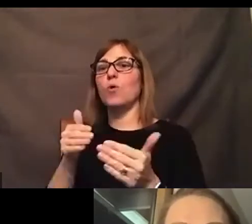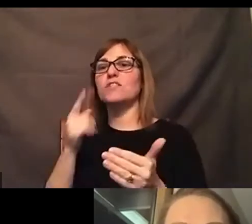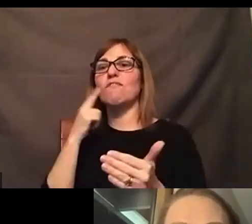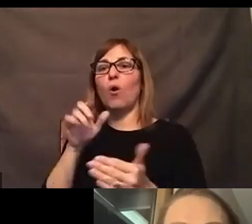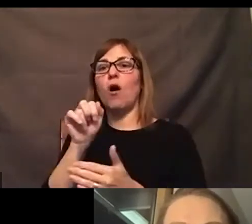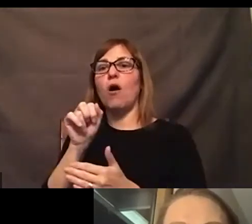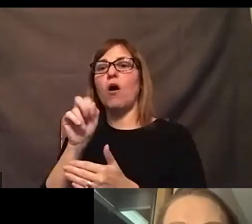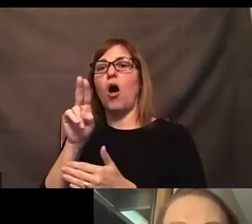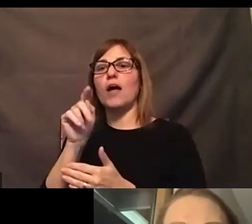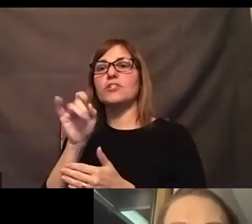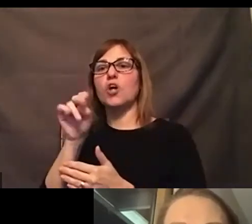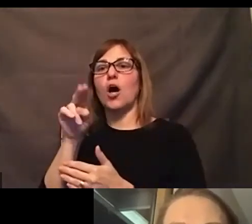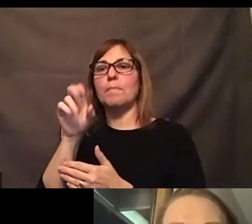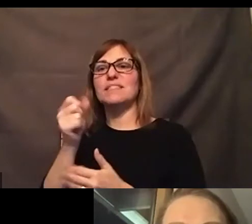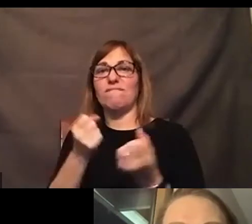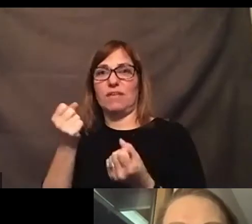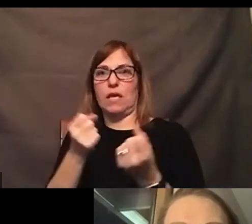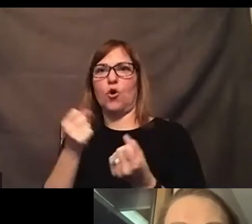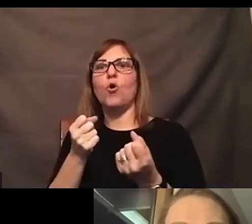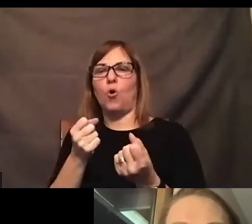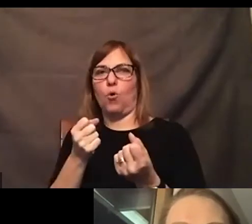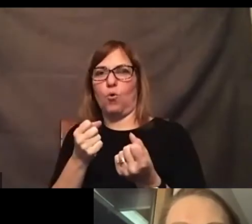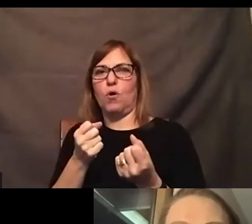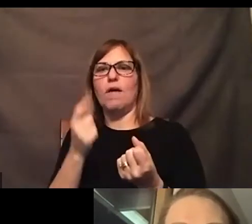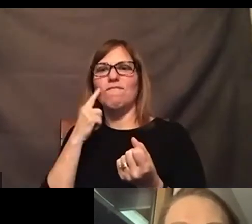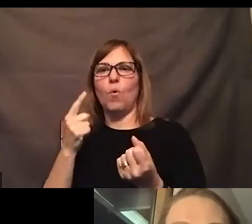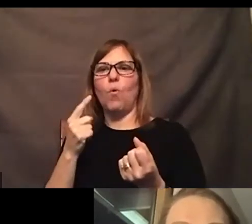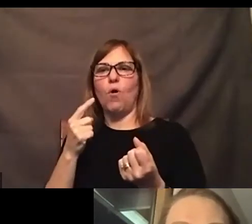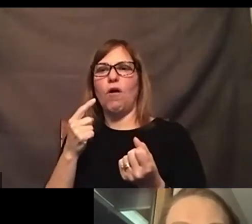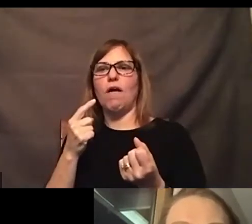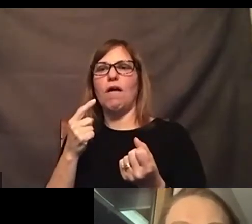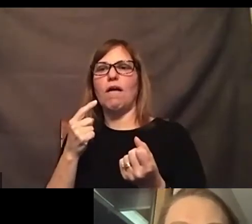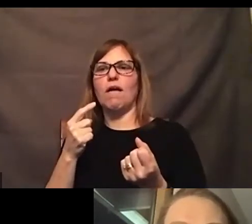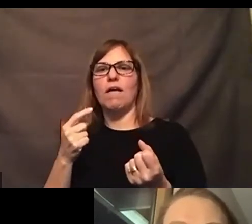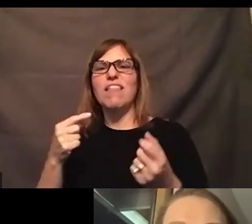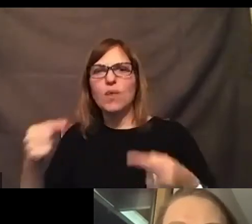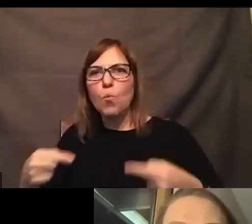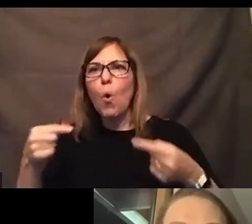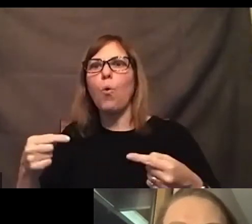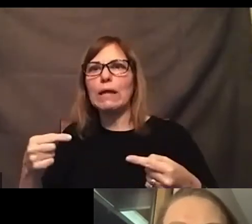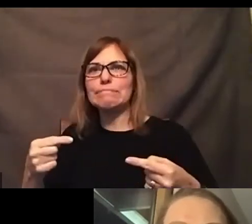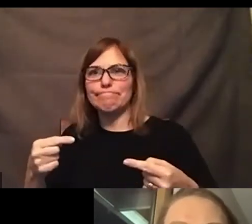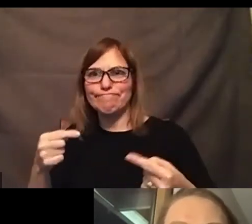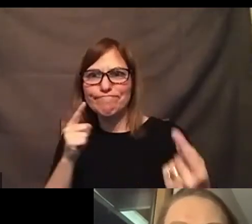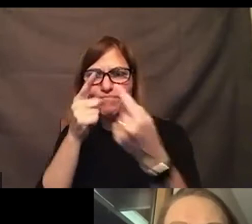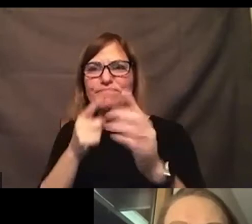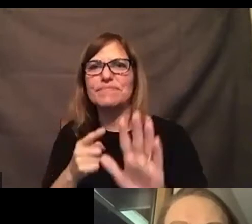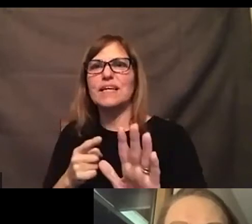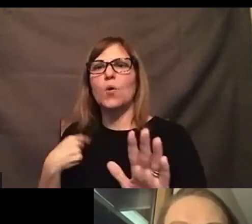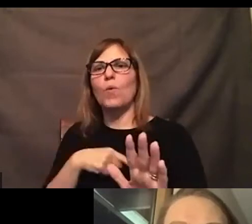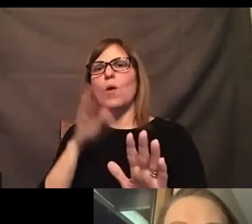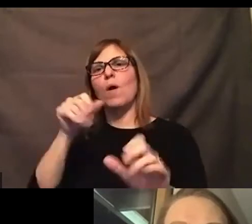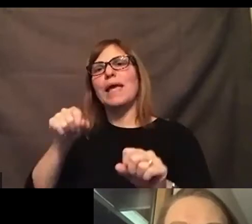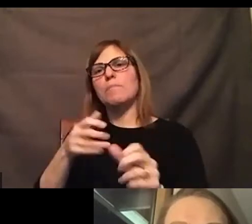is upfront on the rolling stock, the vehicles, with the assumption that we'll be able to catch up on the software